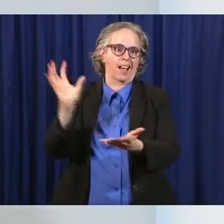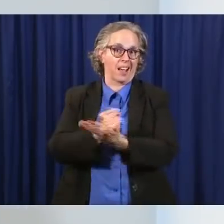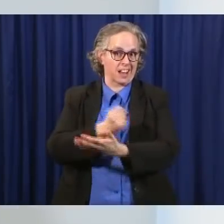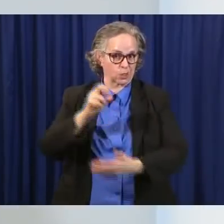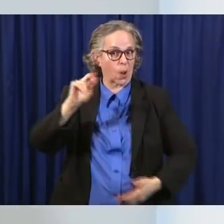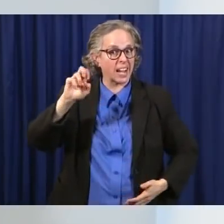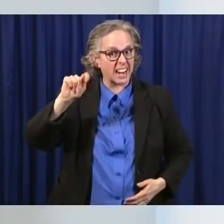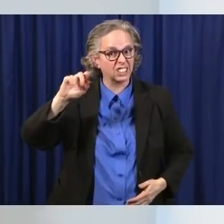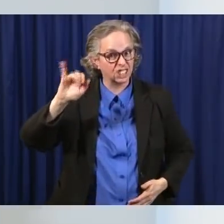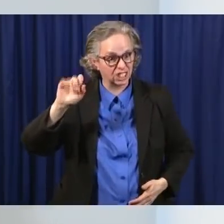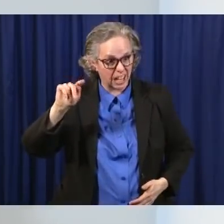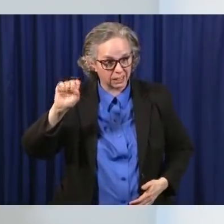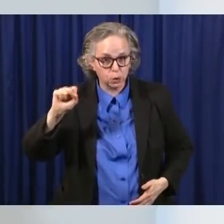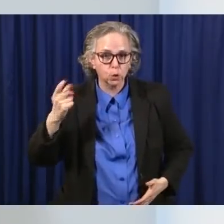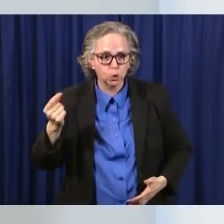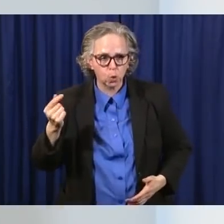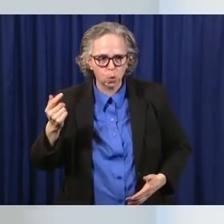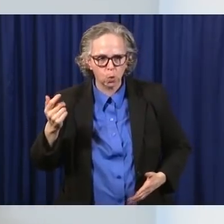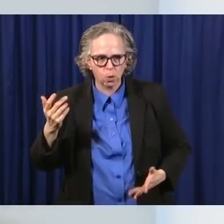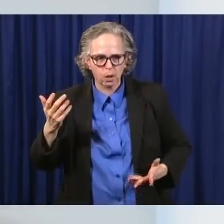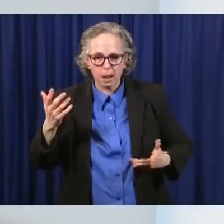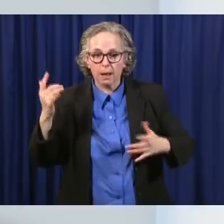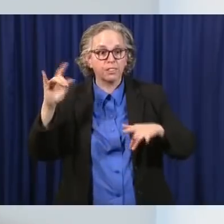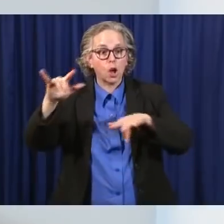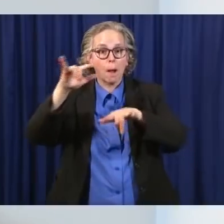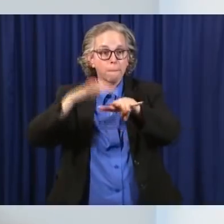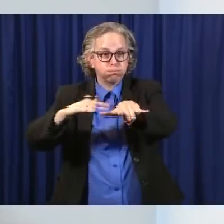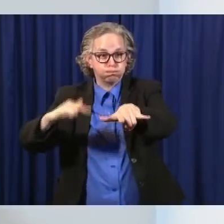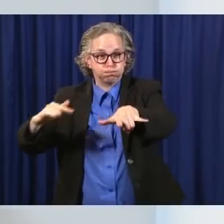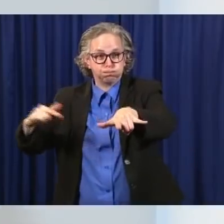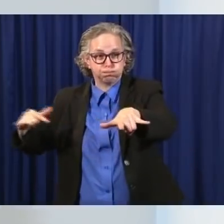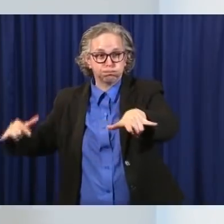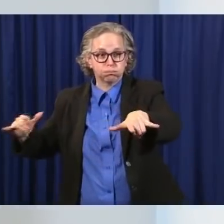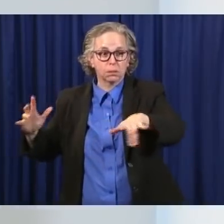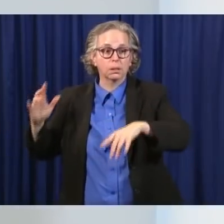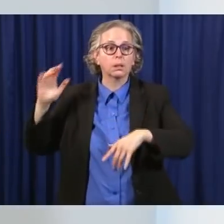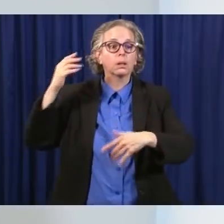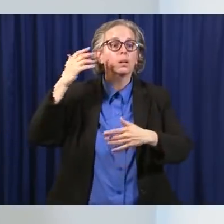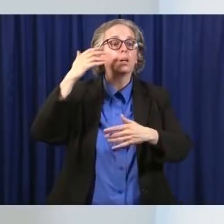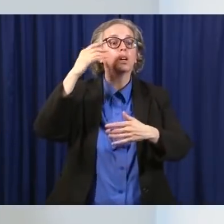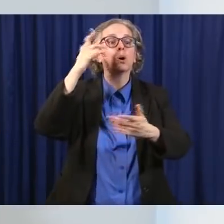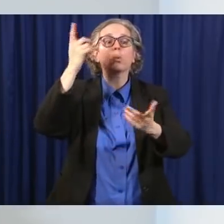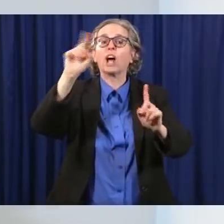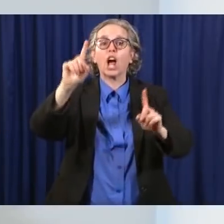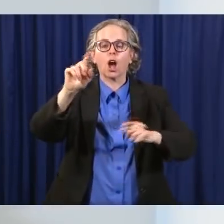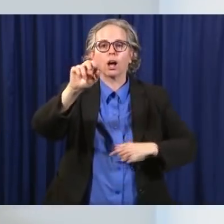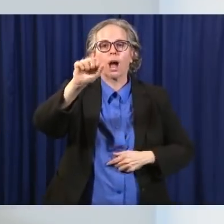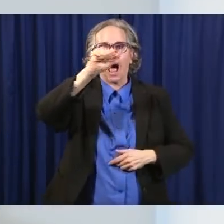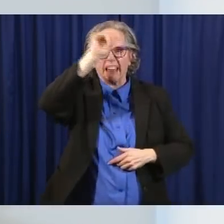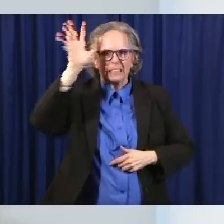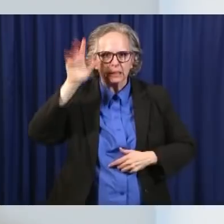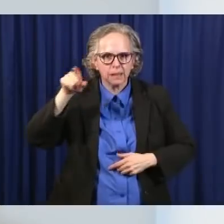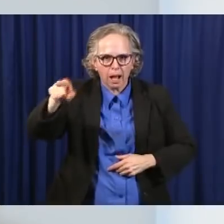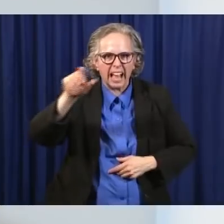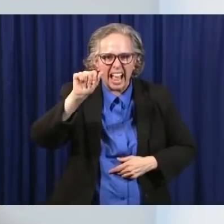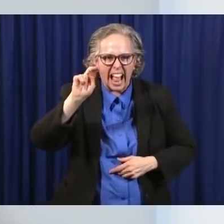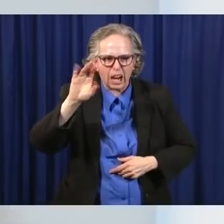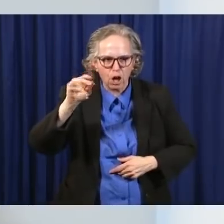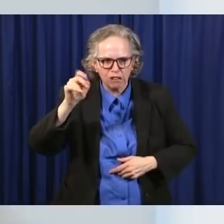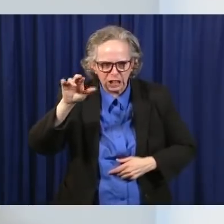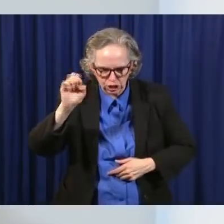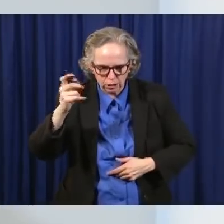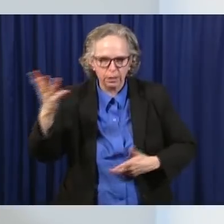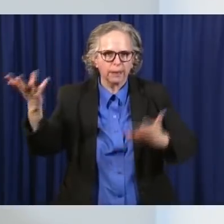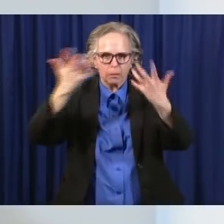planes and they sent them to Anchorage, and they got all the permits, and they worked with the Chinese government and the company, and it eventually went